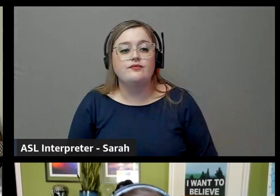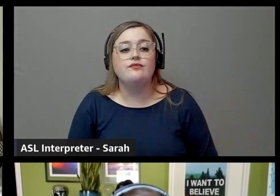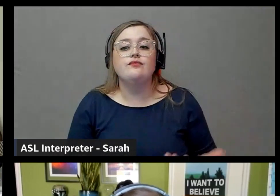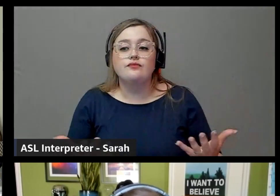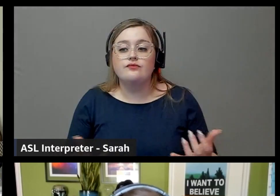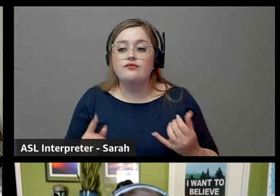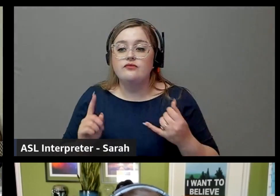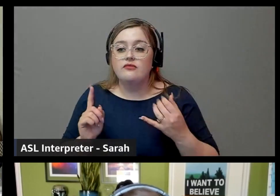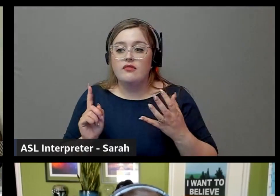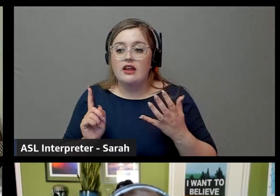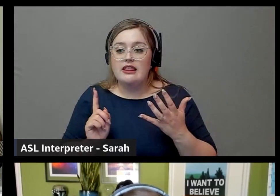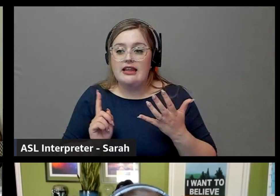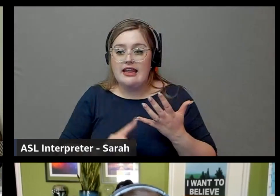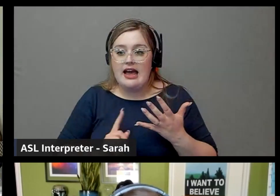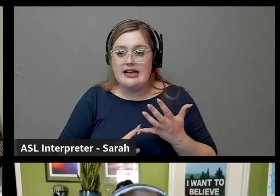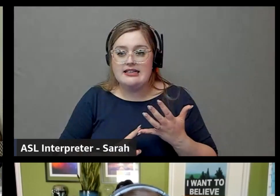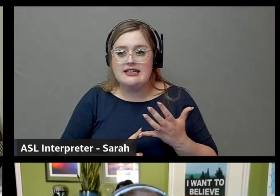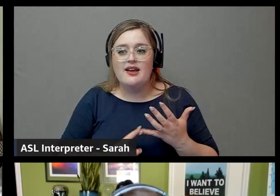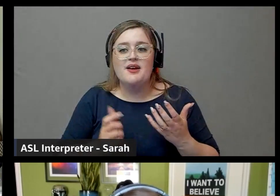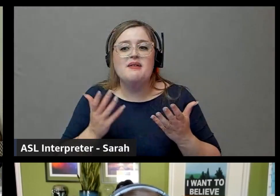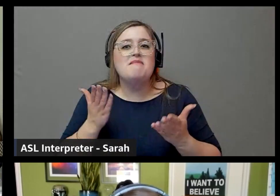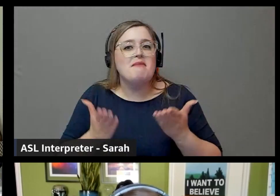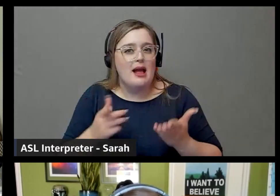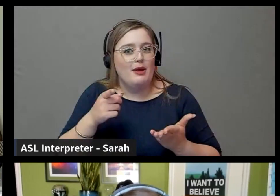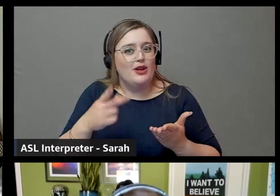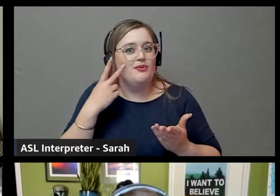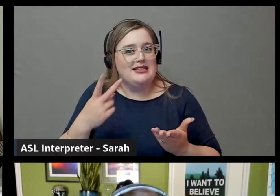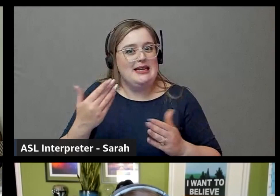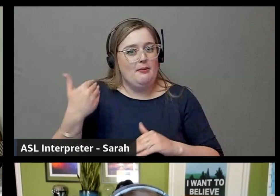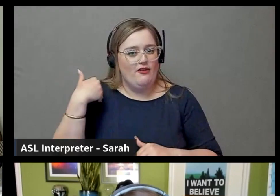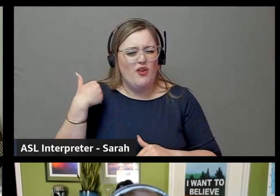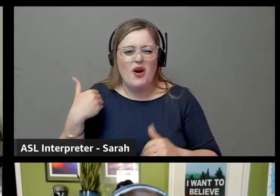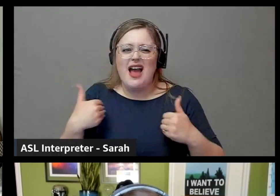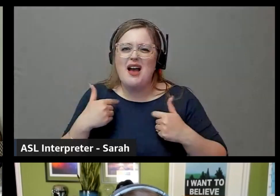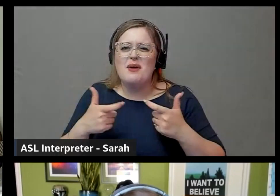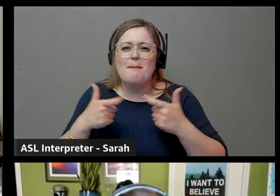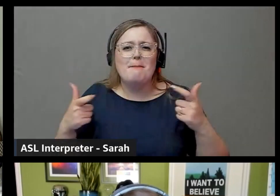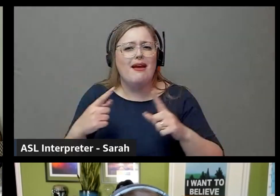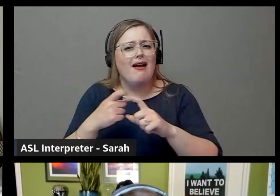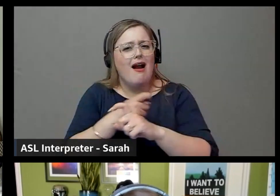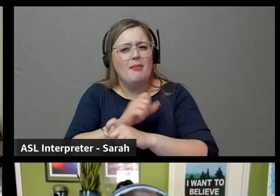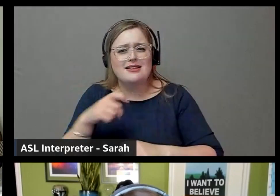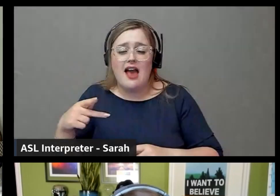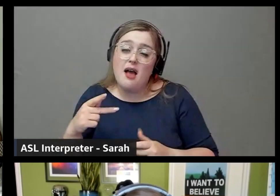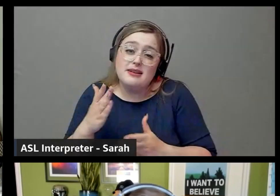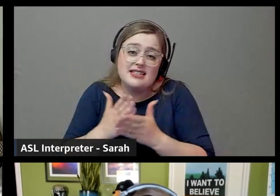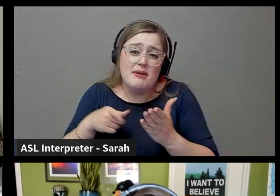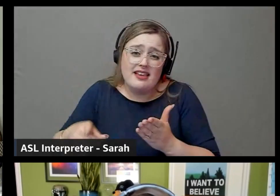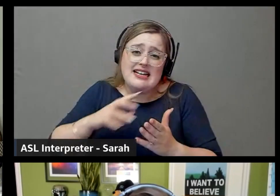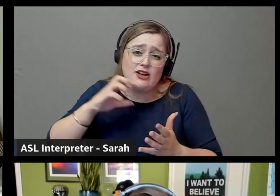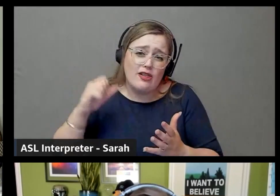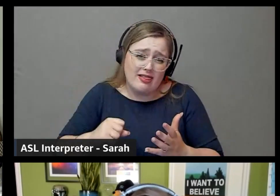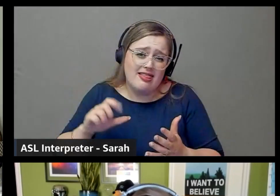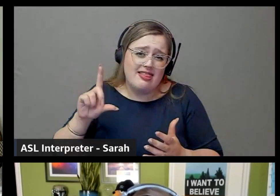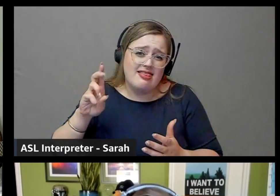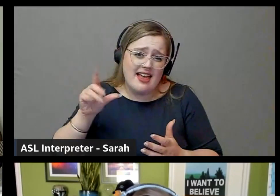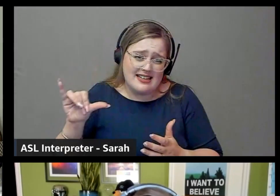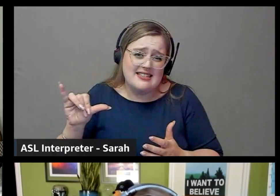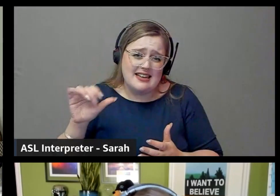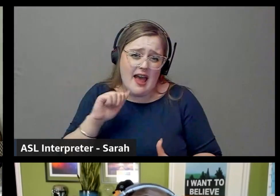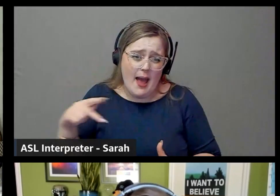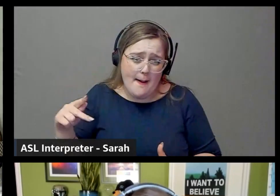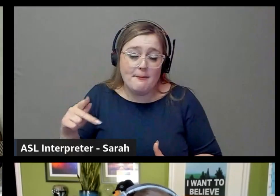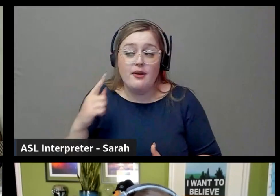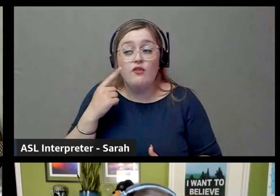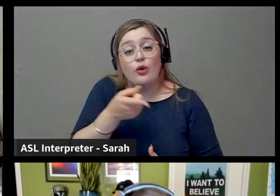is, and maybe many of us have seen this before, is we have a very big complex app. Some of these are legacy apps. And for these apps,